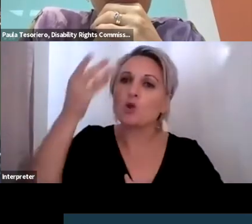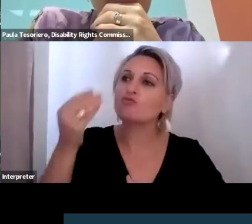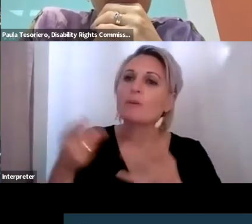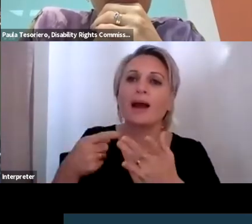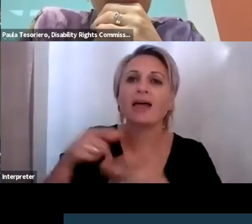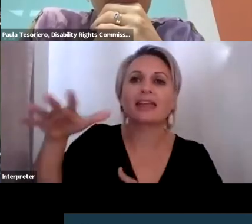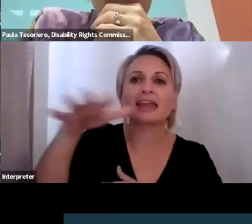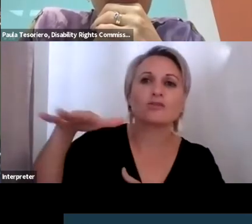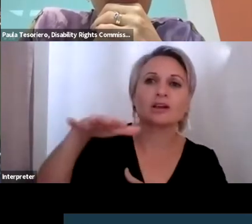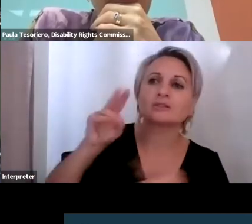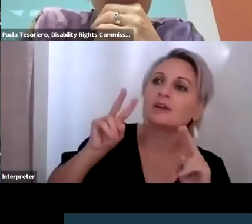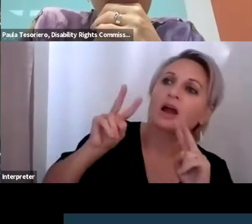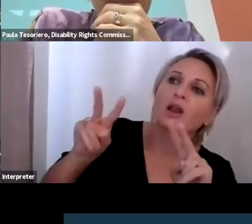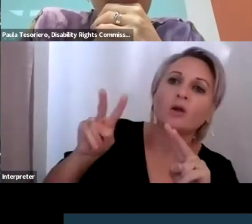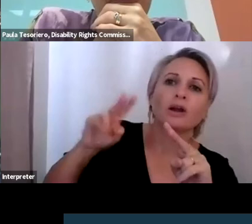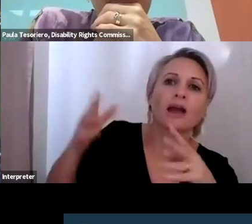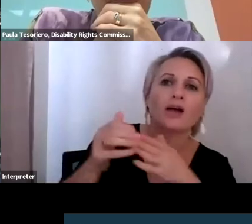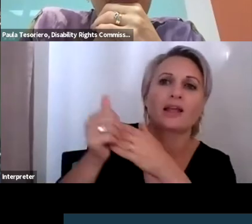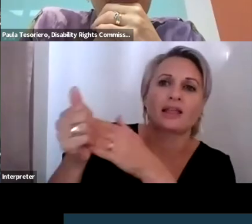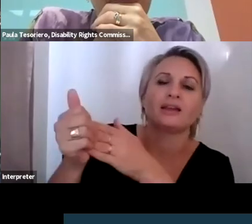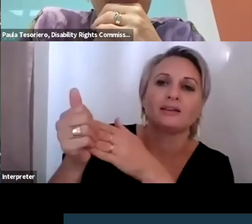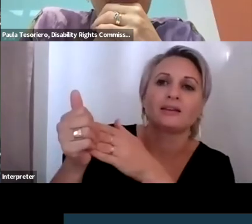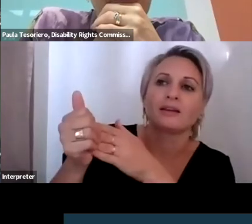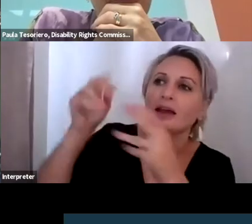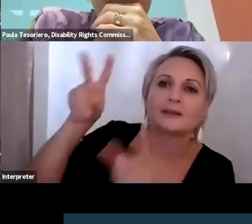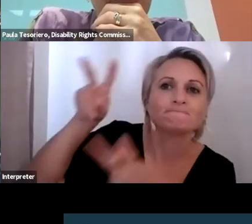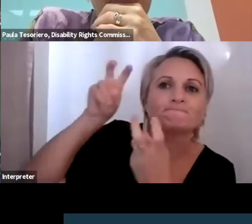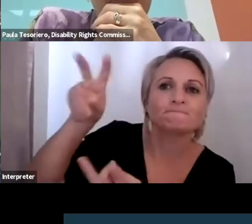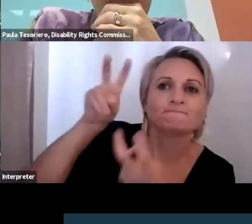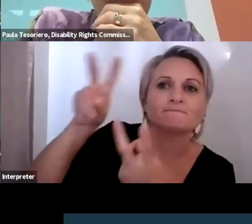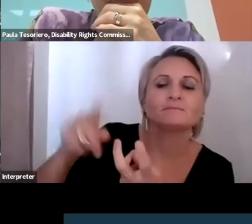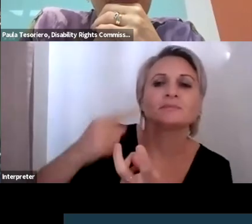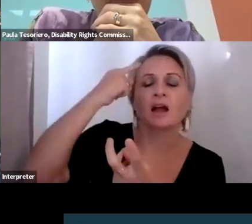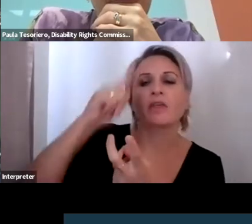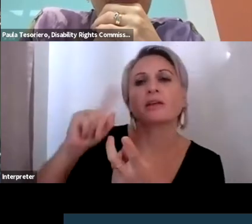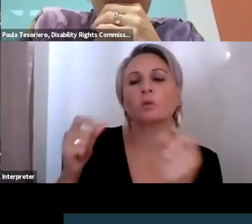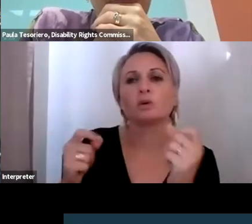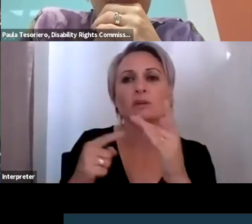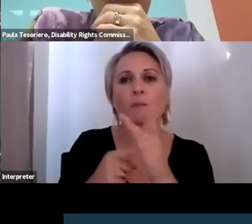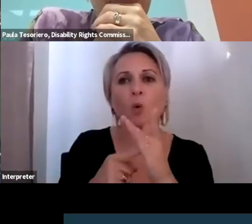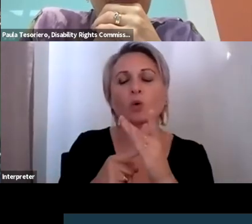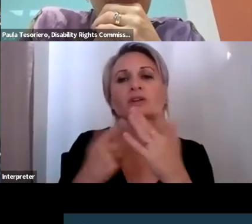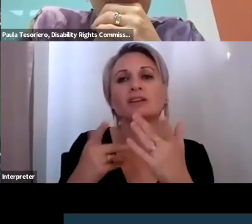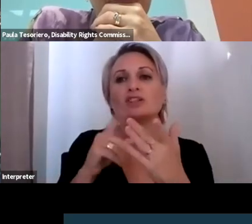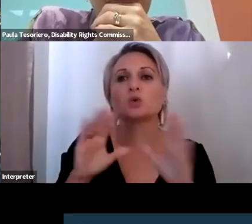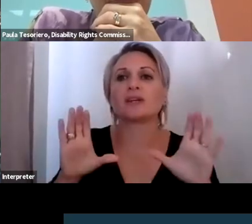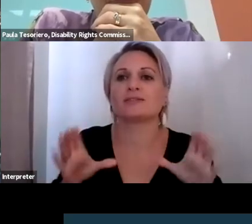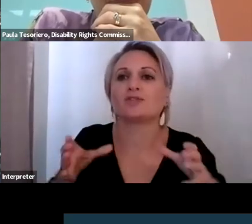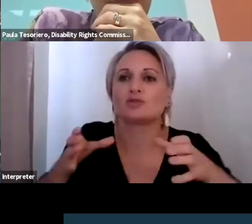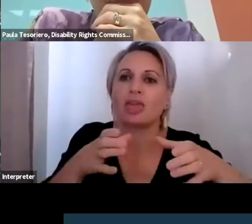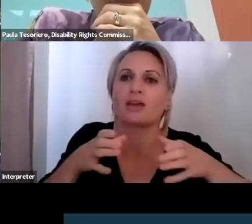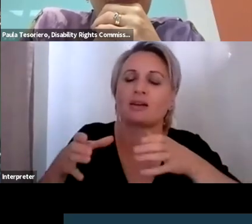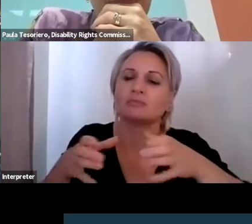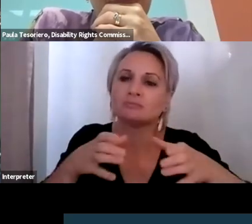how they lead. I think what's really important, though, is this doing it together as